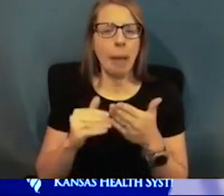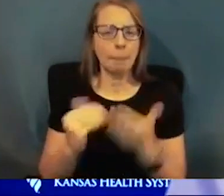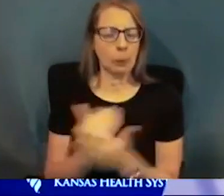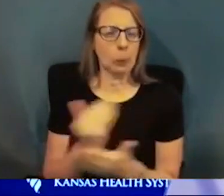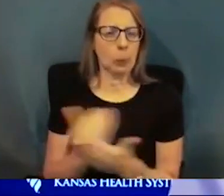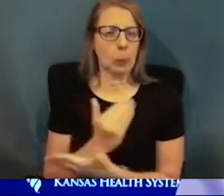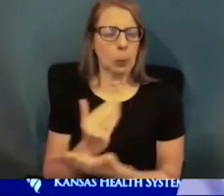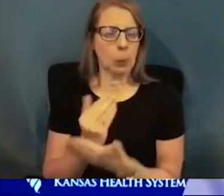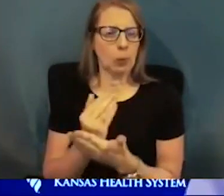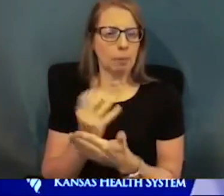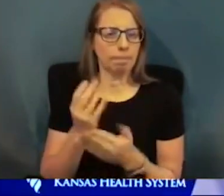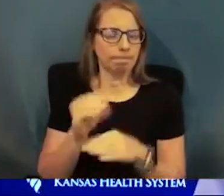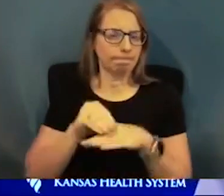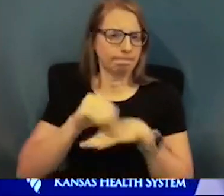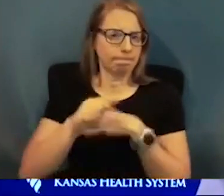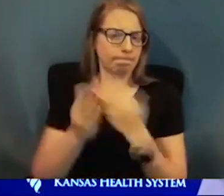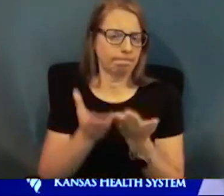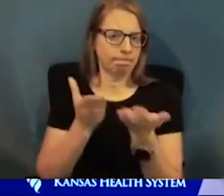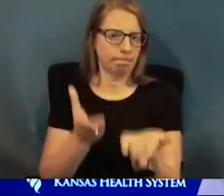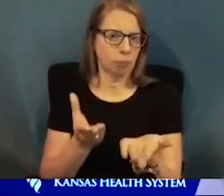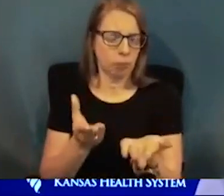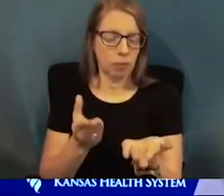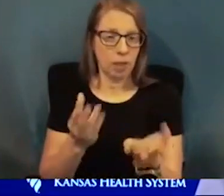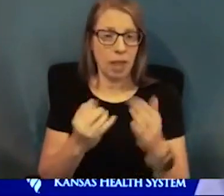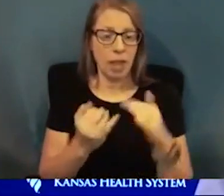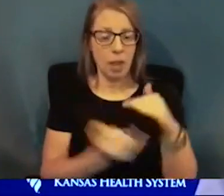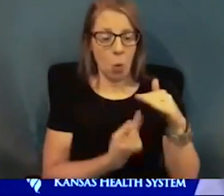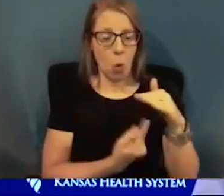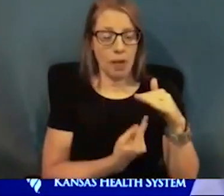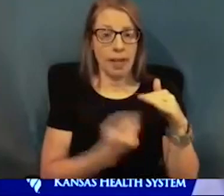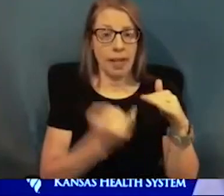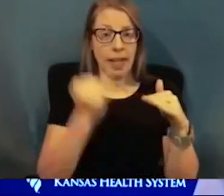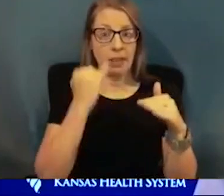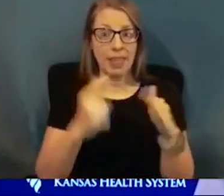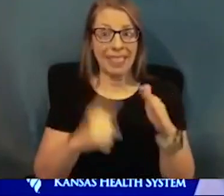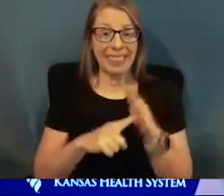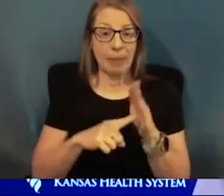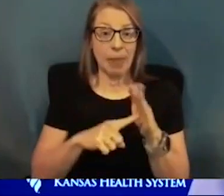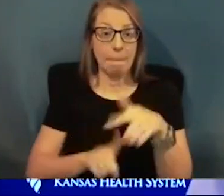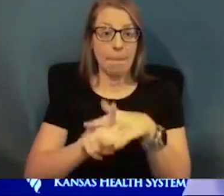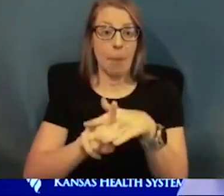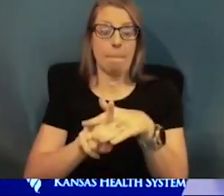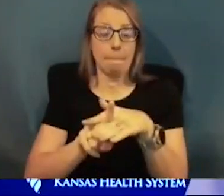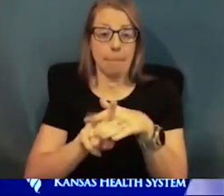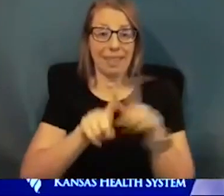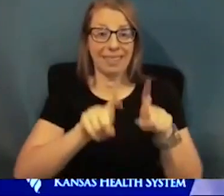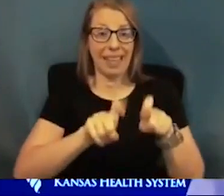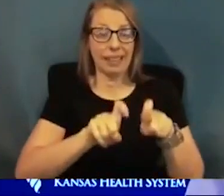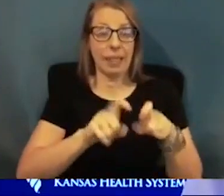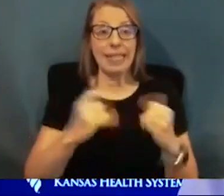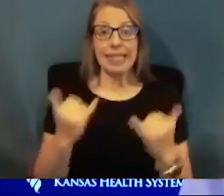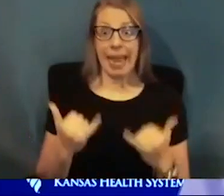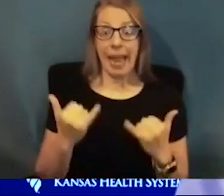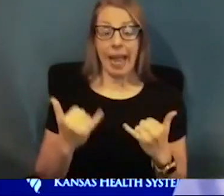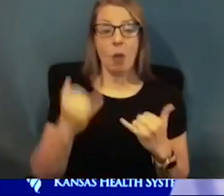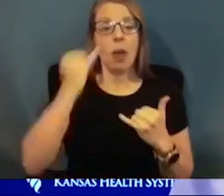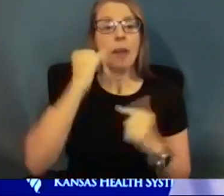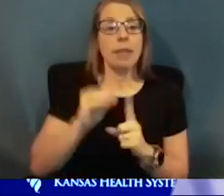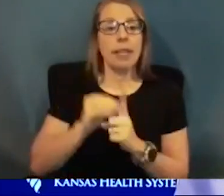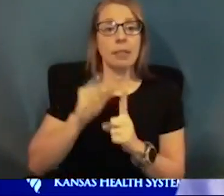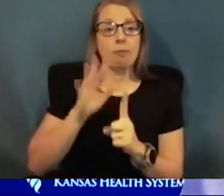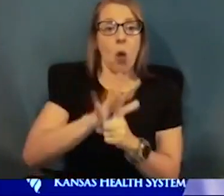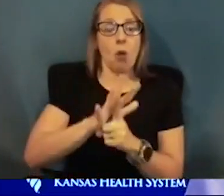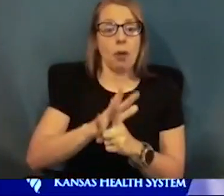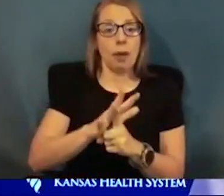fully vaccinated, all you had to do was monitor for symptoms, and if you got symptoms, get tested. Now, if you are exposed and you are fully